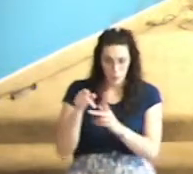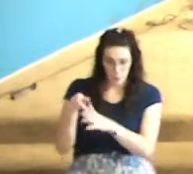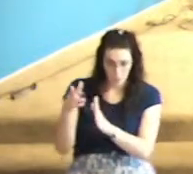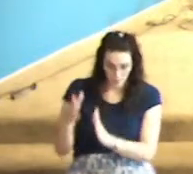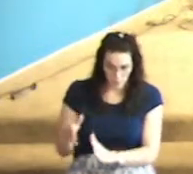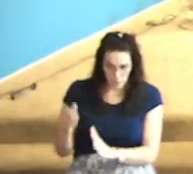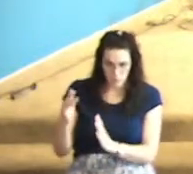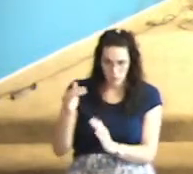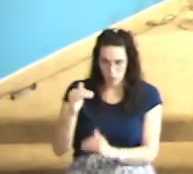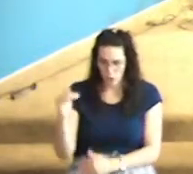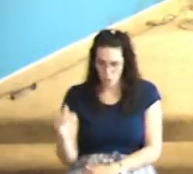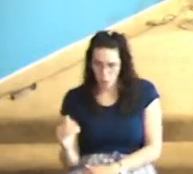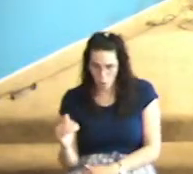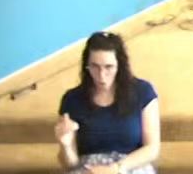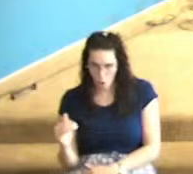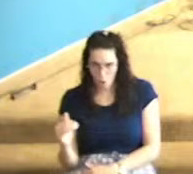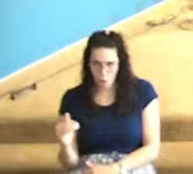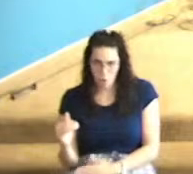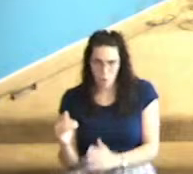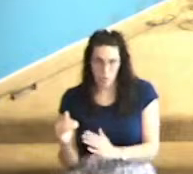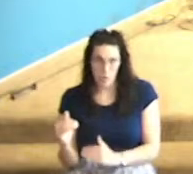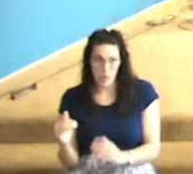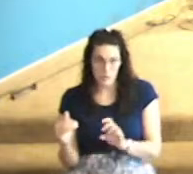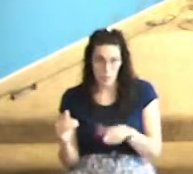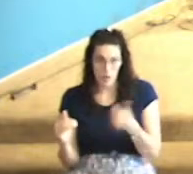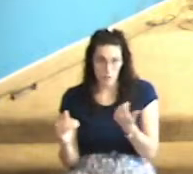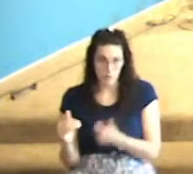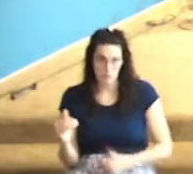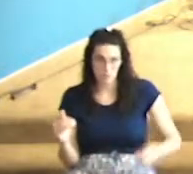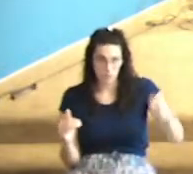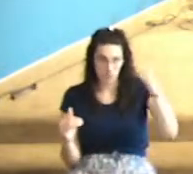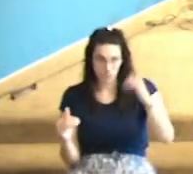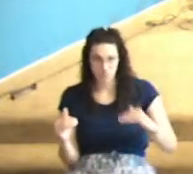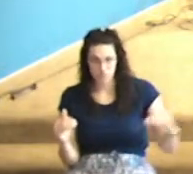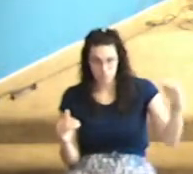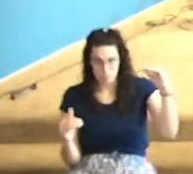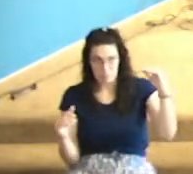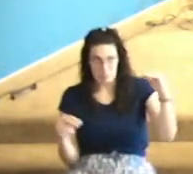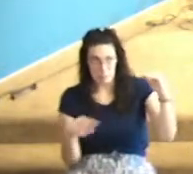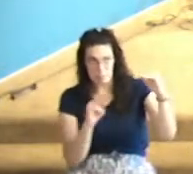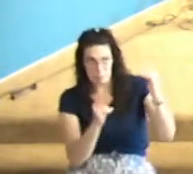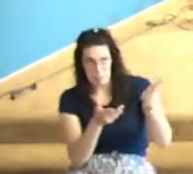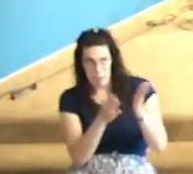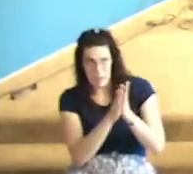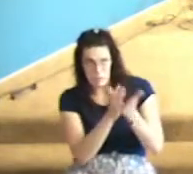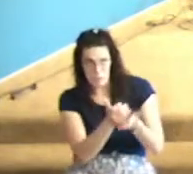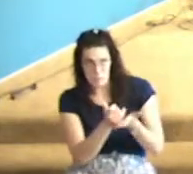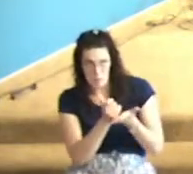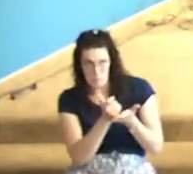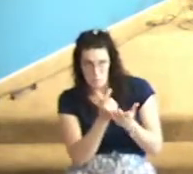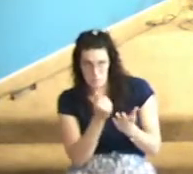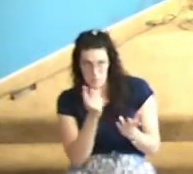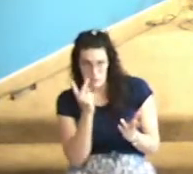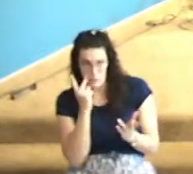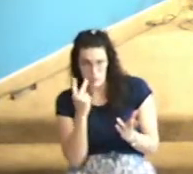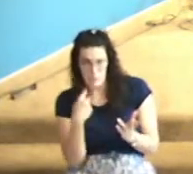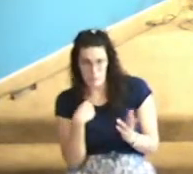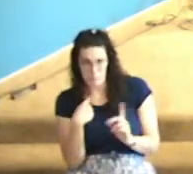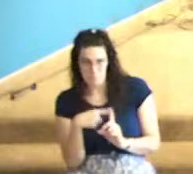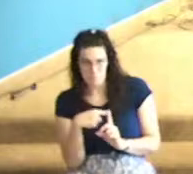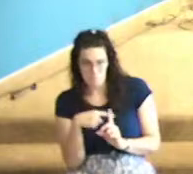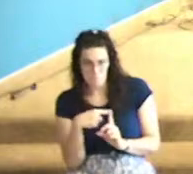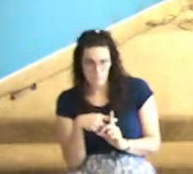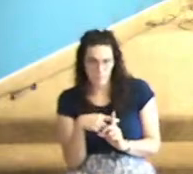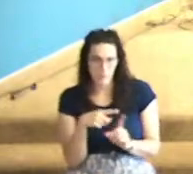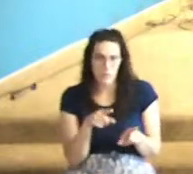in a low position looking for favor from someone in a high position. Moses said that, Lord, if I have found favor in your eyes. Moses